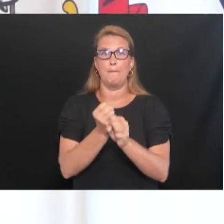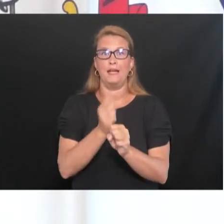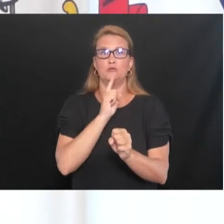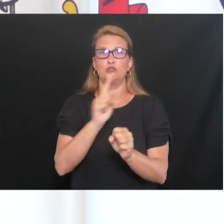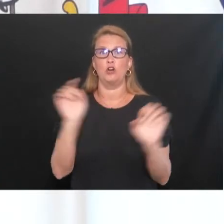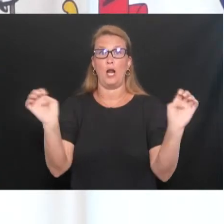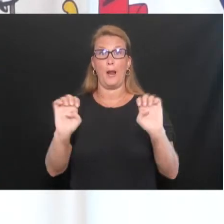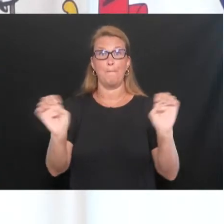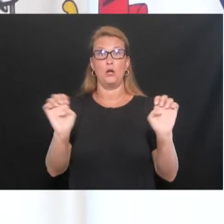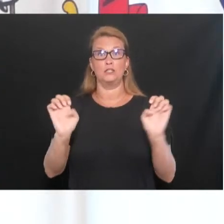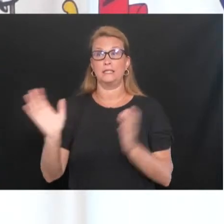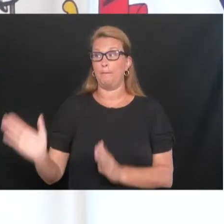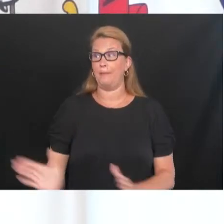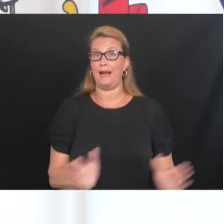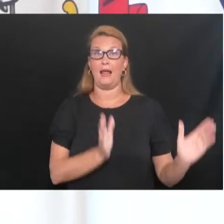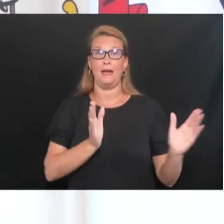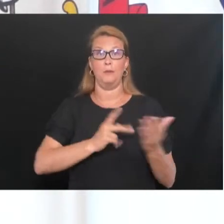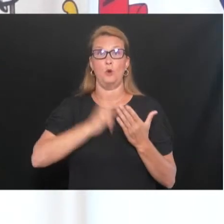program. Now,